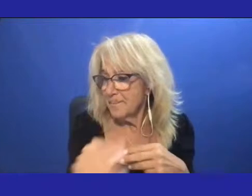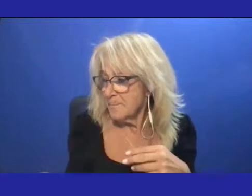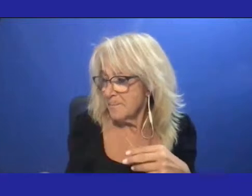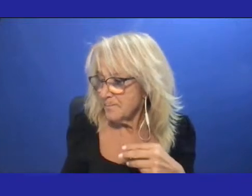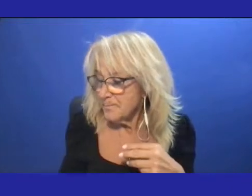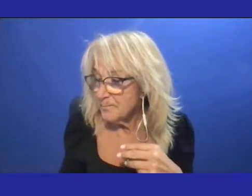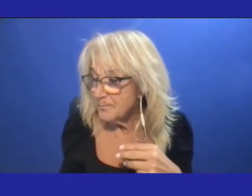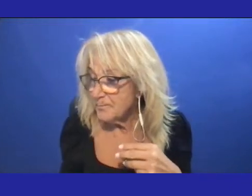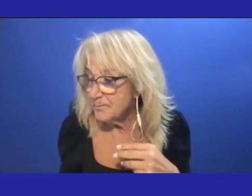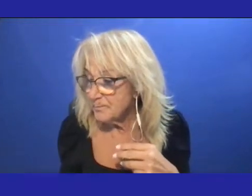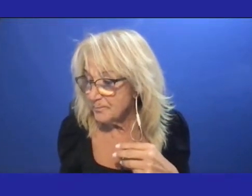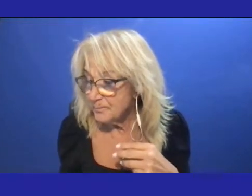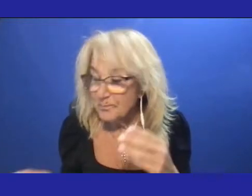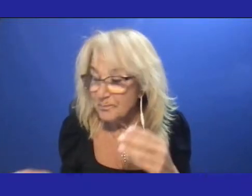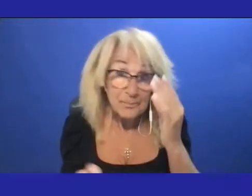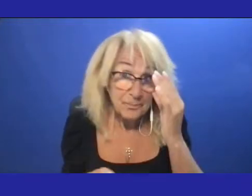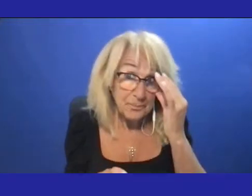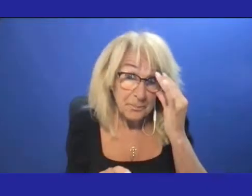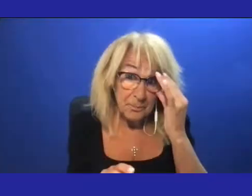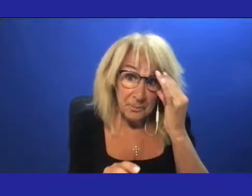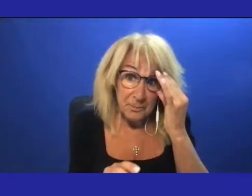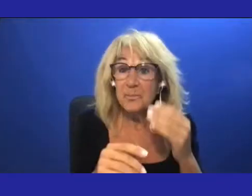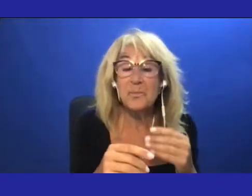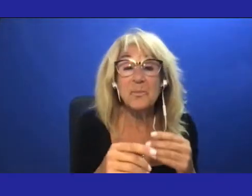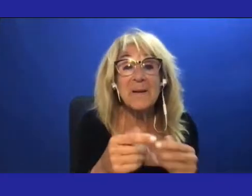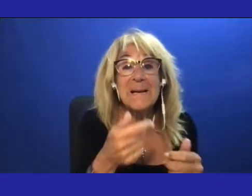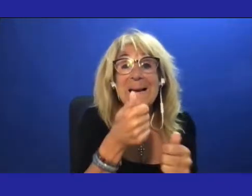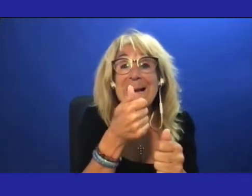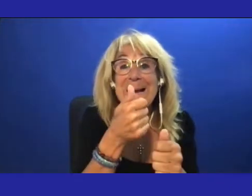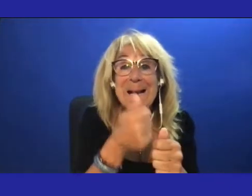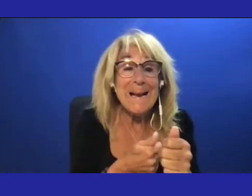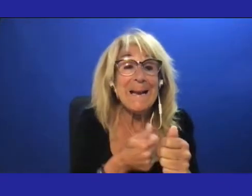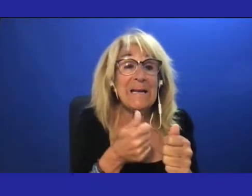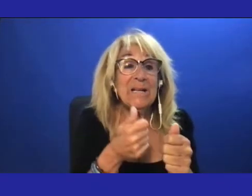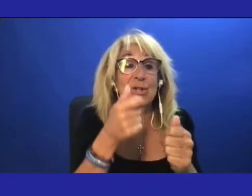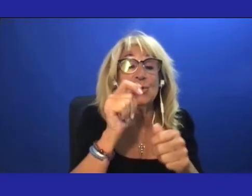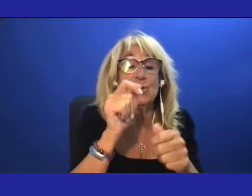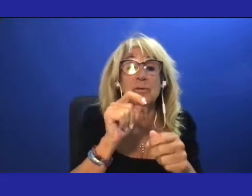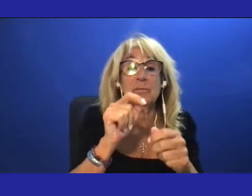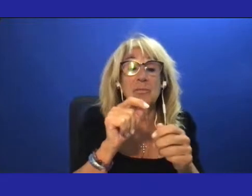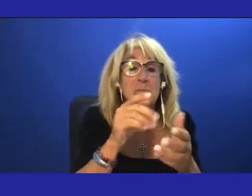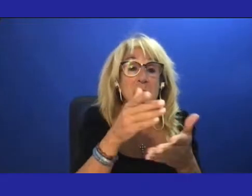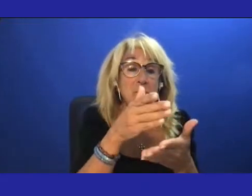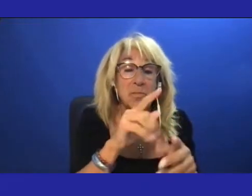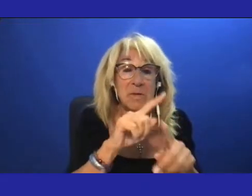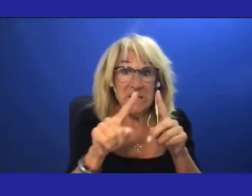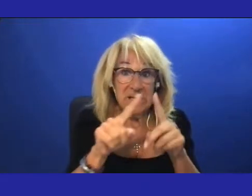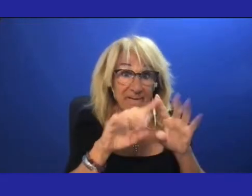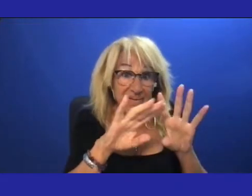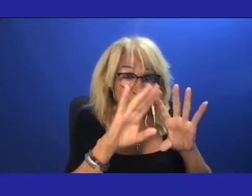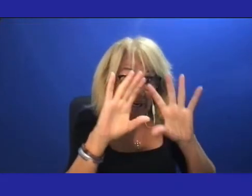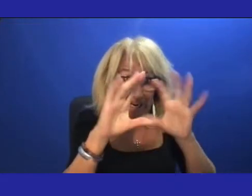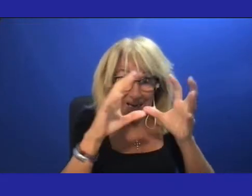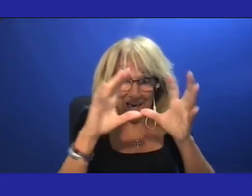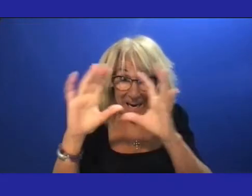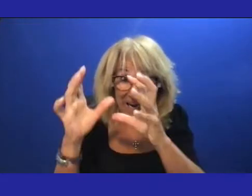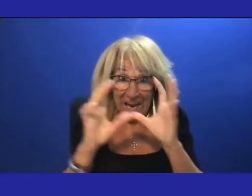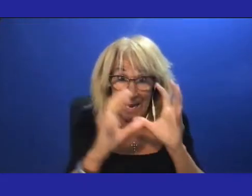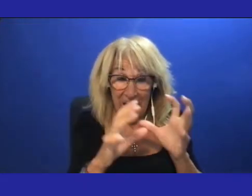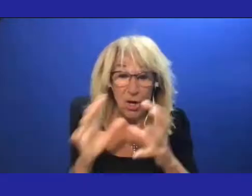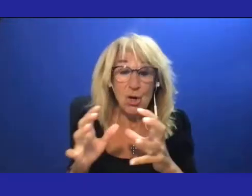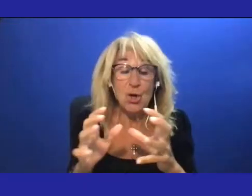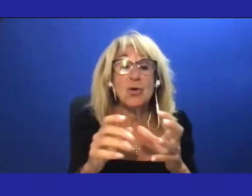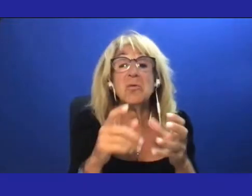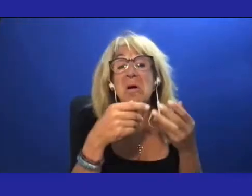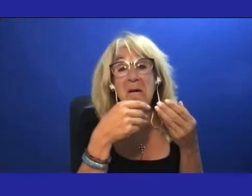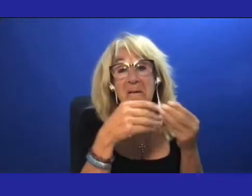scoring criteria for each of the 4 scopes of work. And something I will just highlight is that a vendor could have